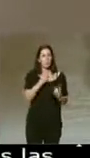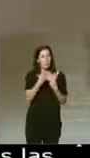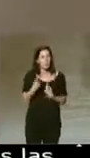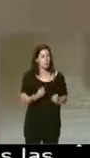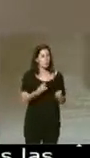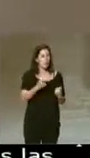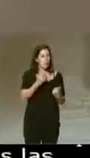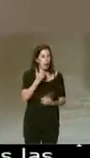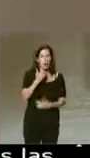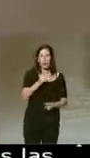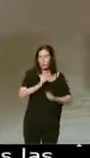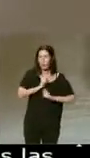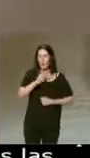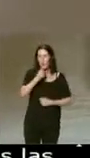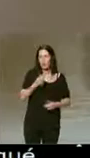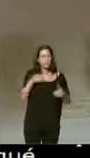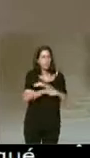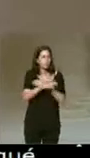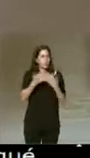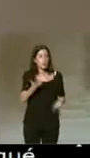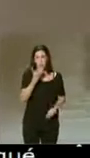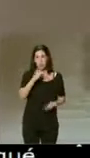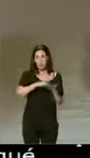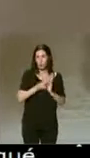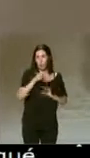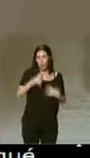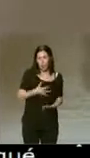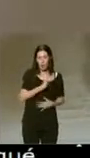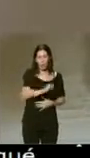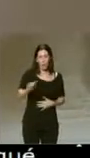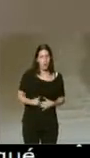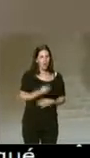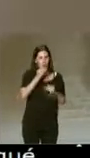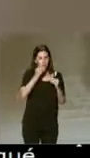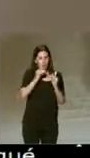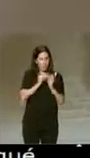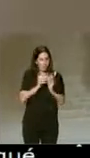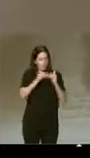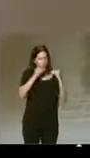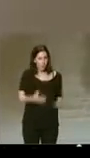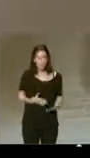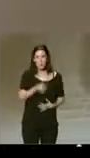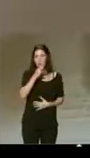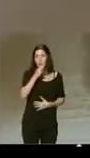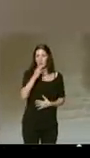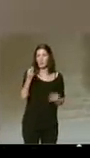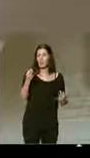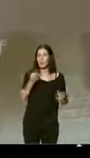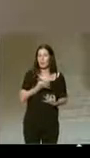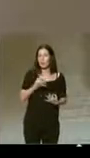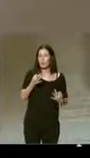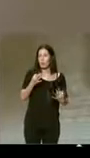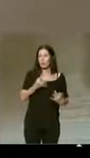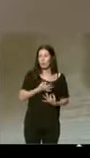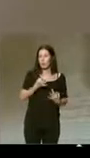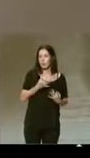need. They may say, I need something that will provide this functionality, and if technology is not created adequately to facilitate that,